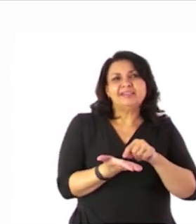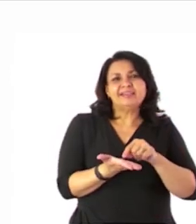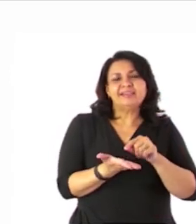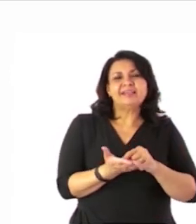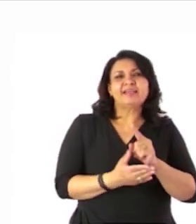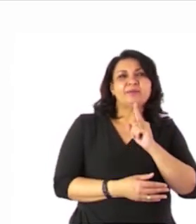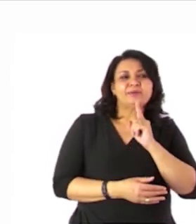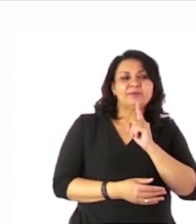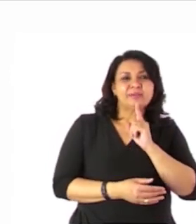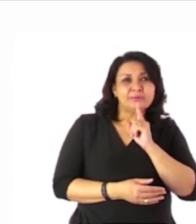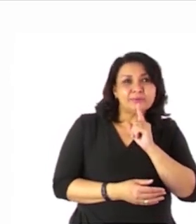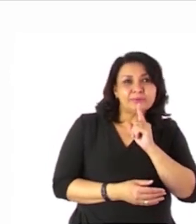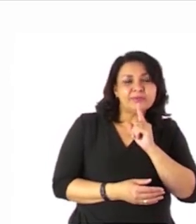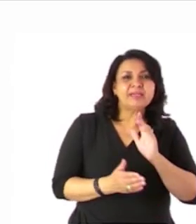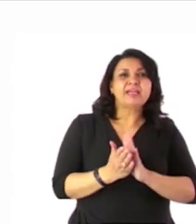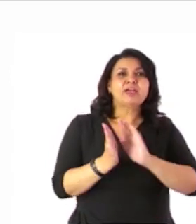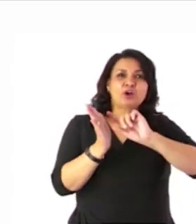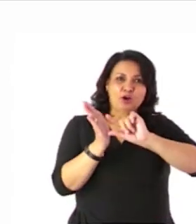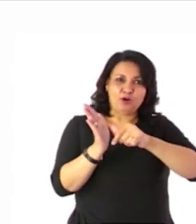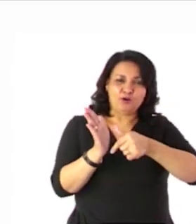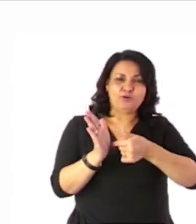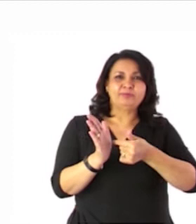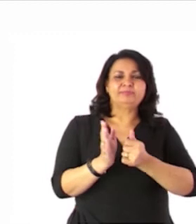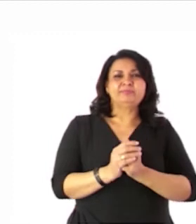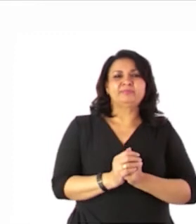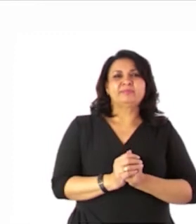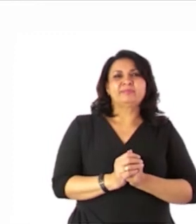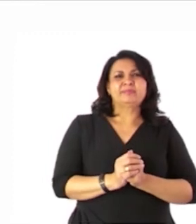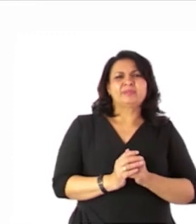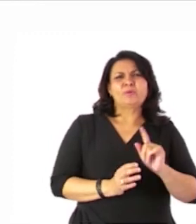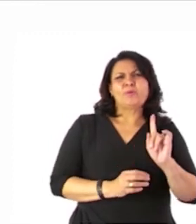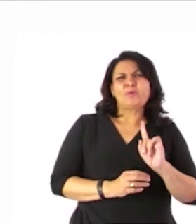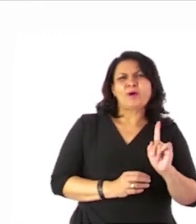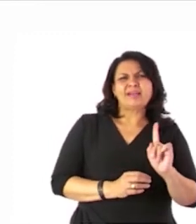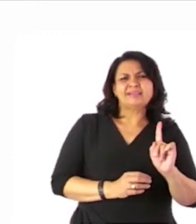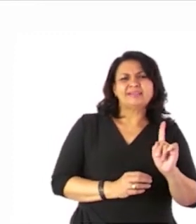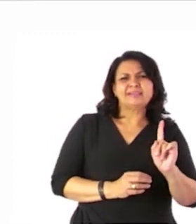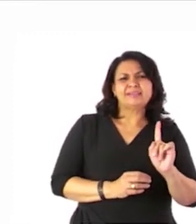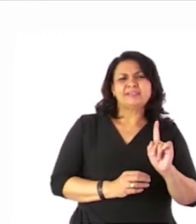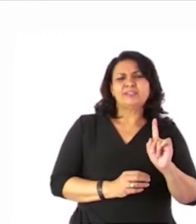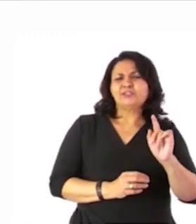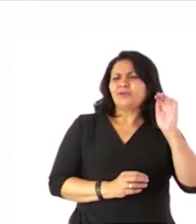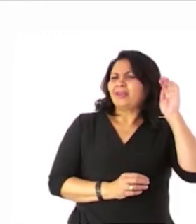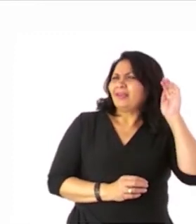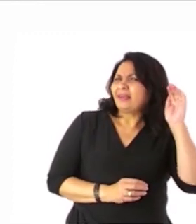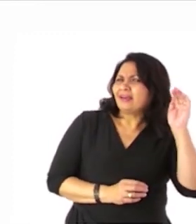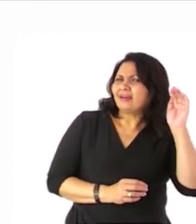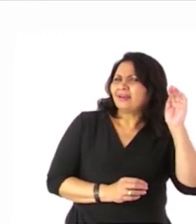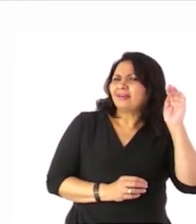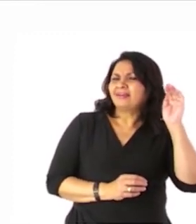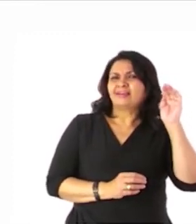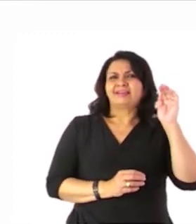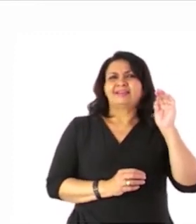a candle and a clock. Now tell me, what do you hear? Do